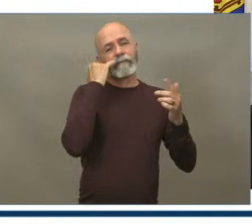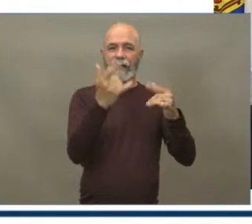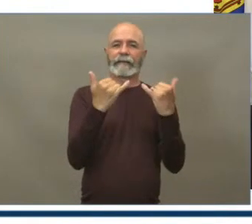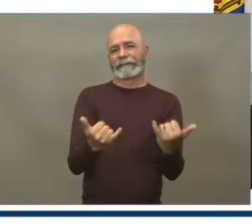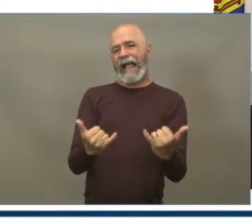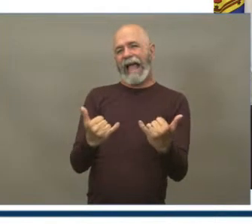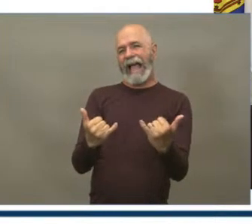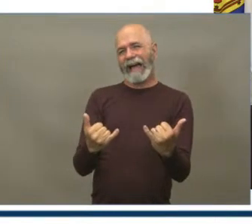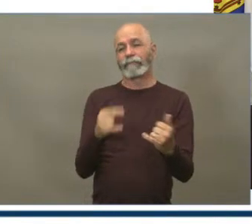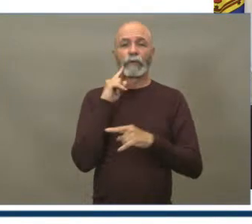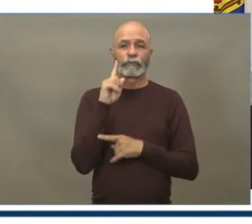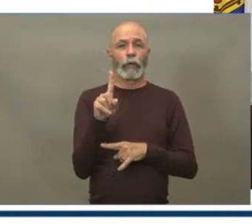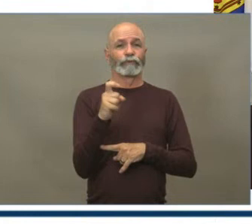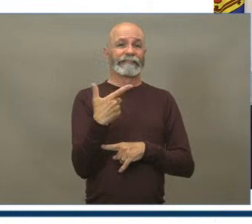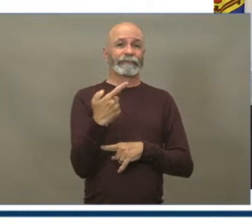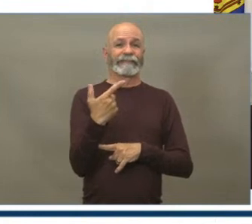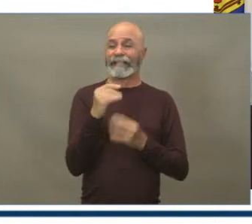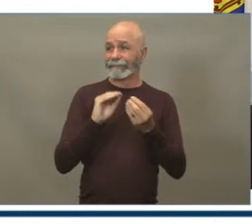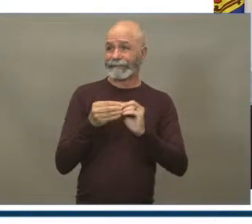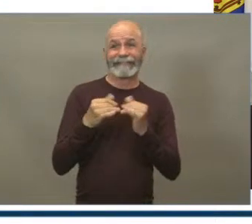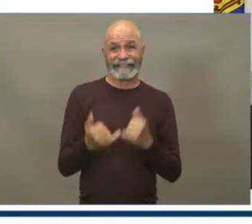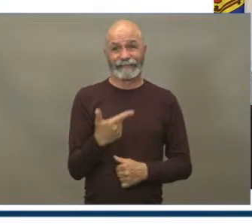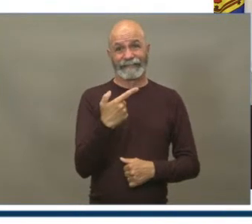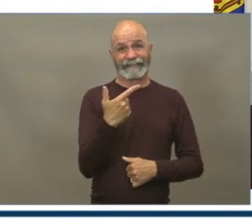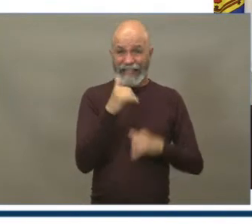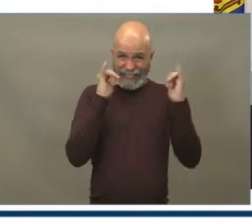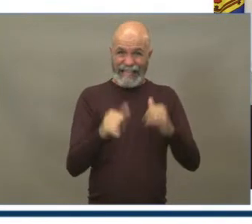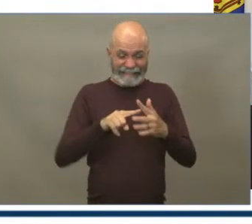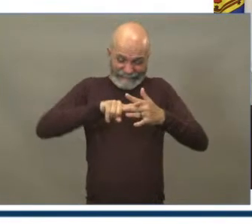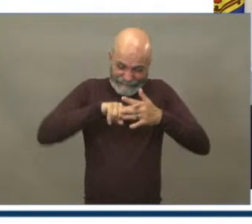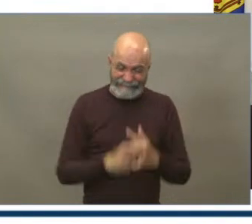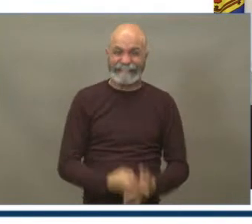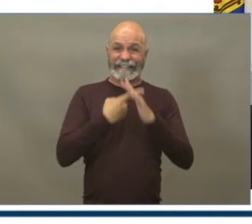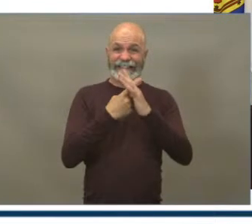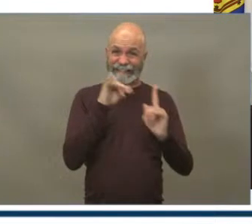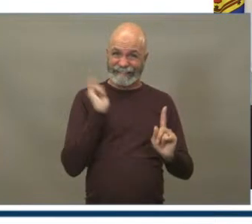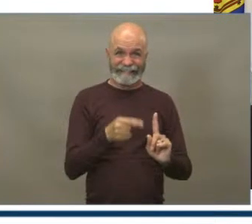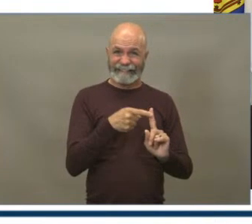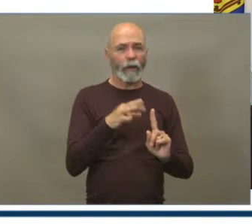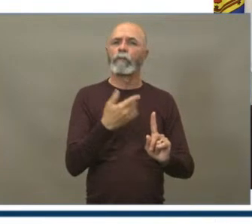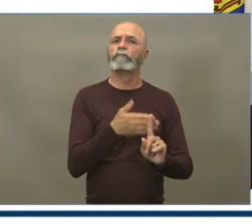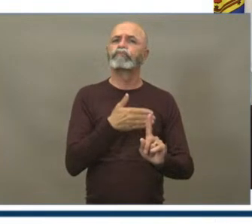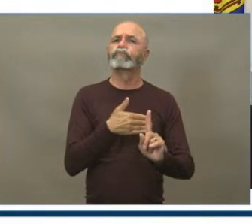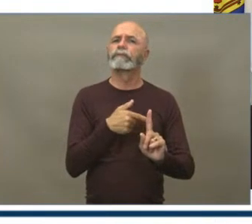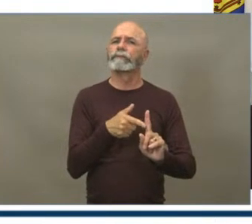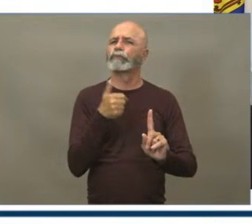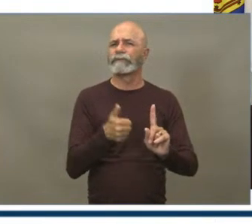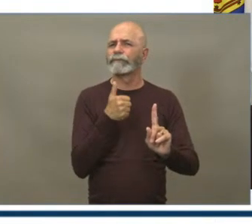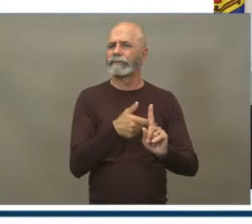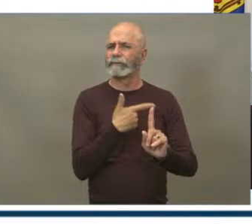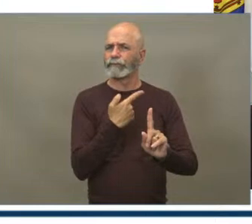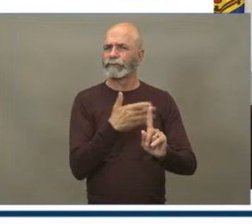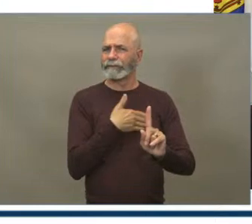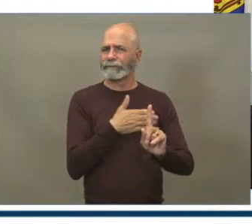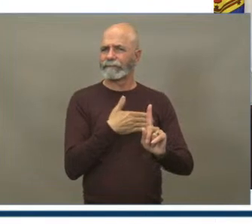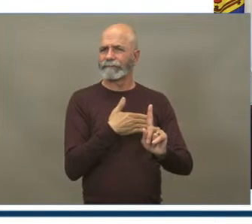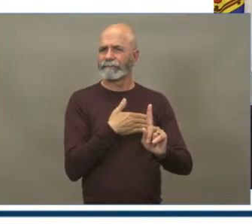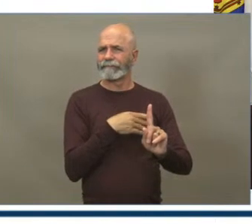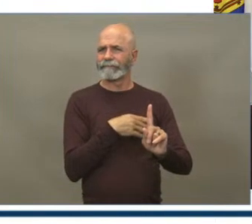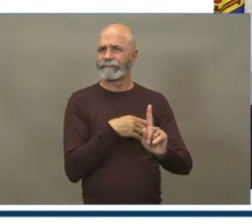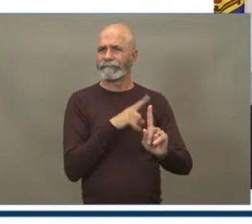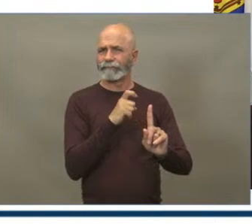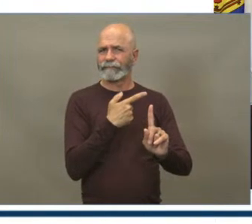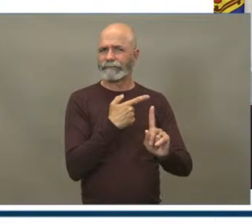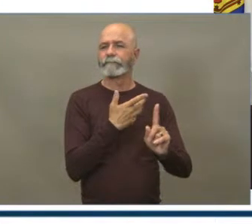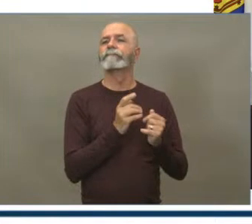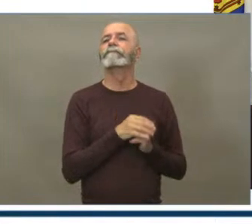been identified that day? And I'd like to know that the specific 200 additional cases you mentioned Friday, were those reported